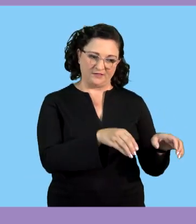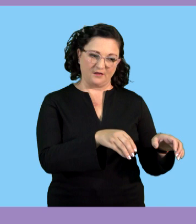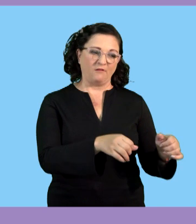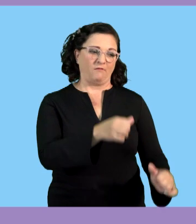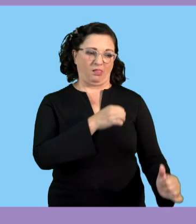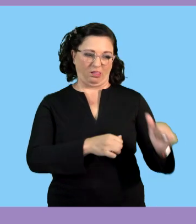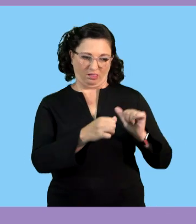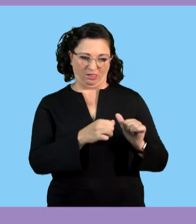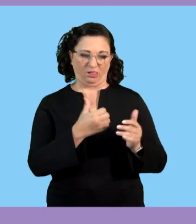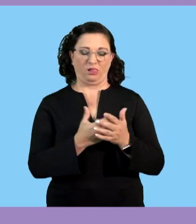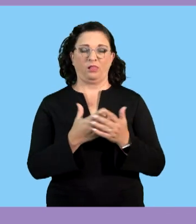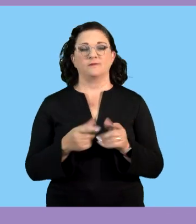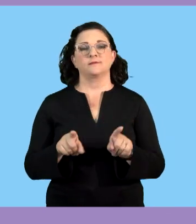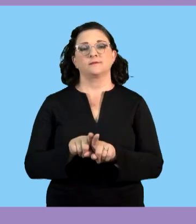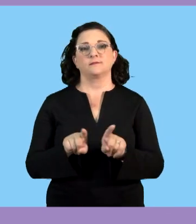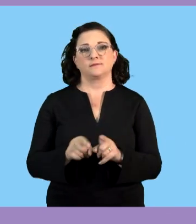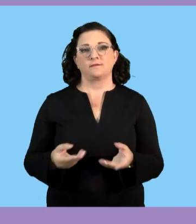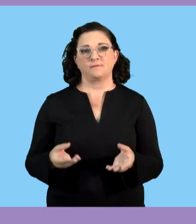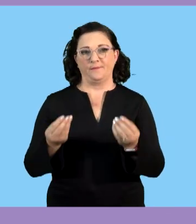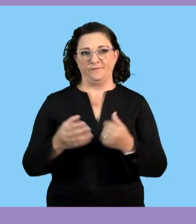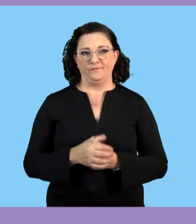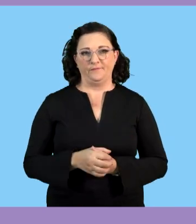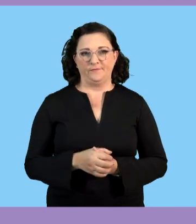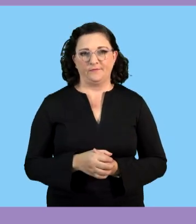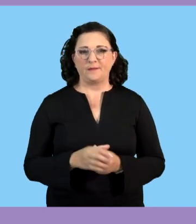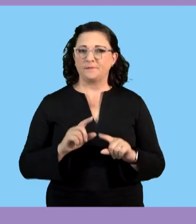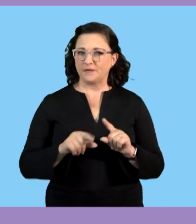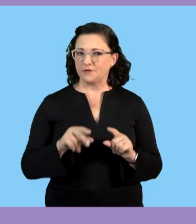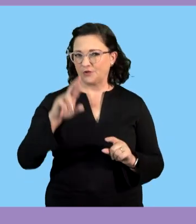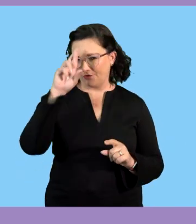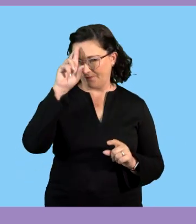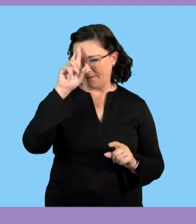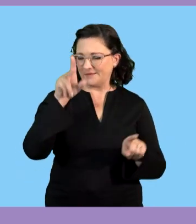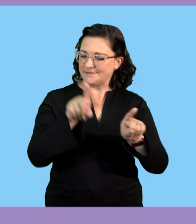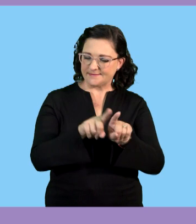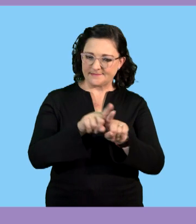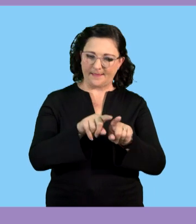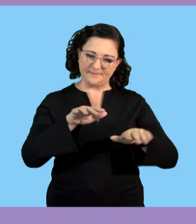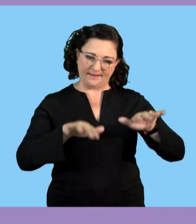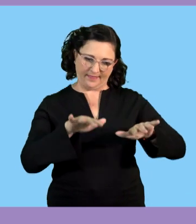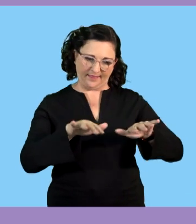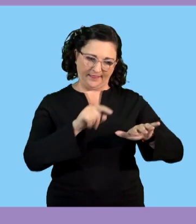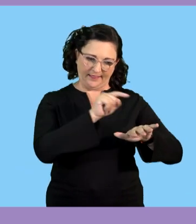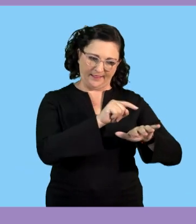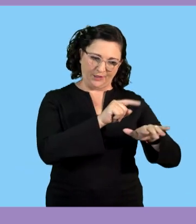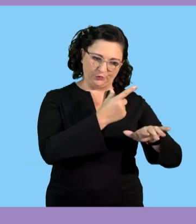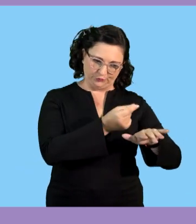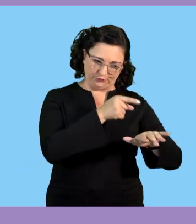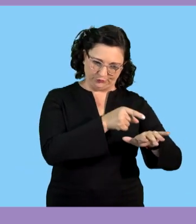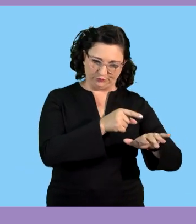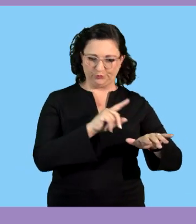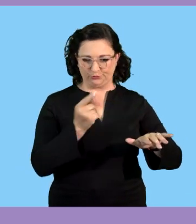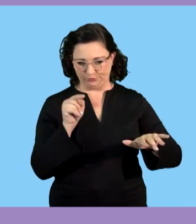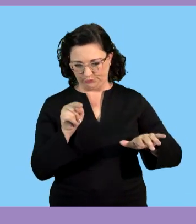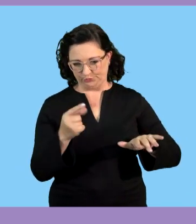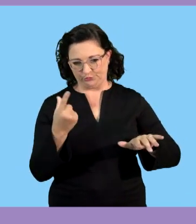same place. Let's see how we can do that. And as we are doing that, we must remember that like on a scale, what we do on one side, we must